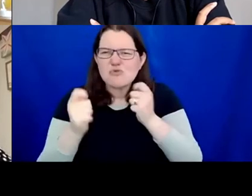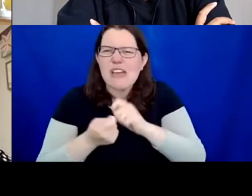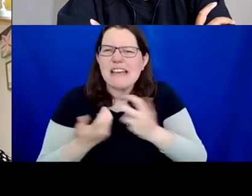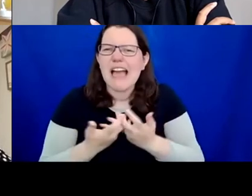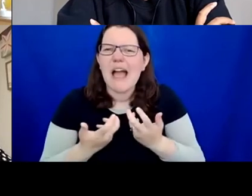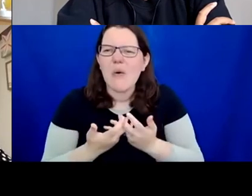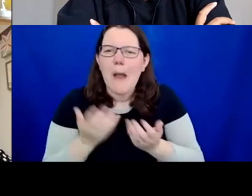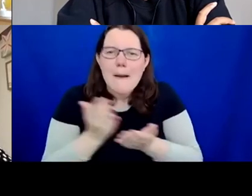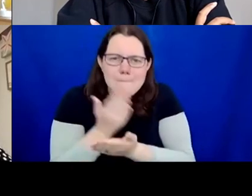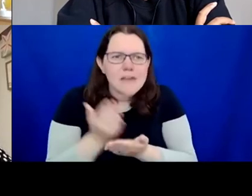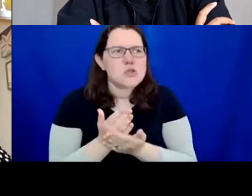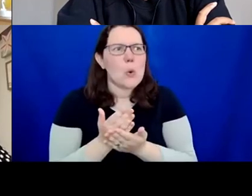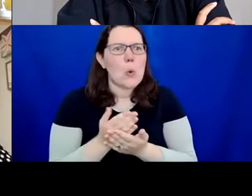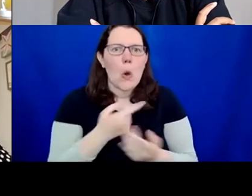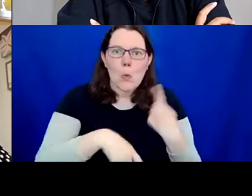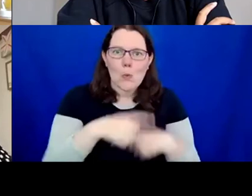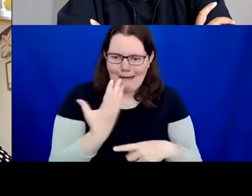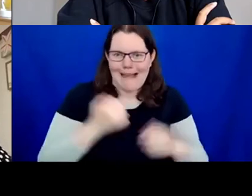as CEOs,